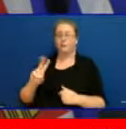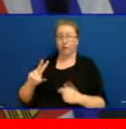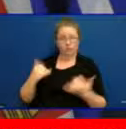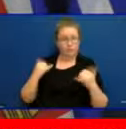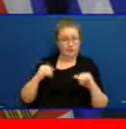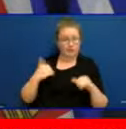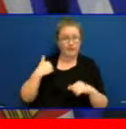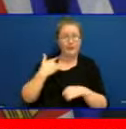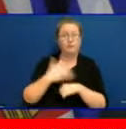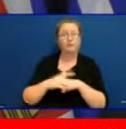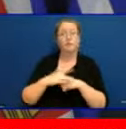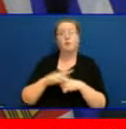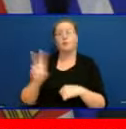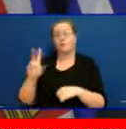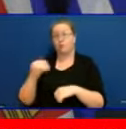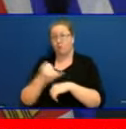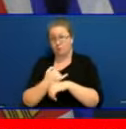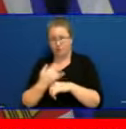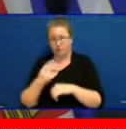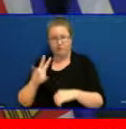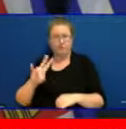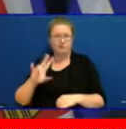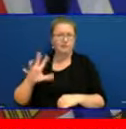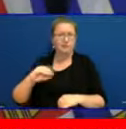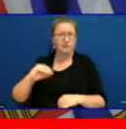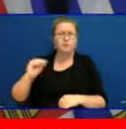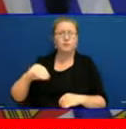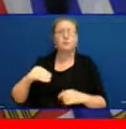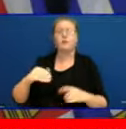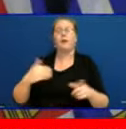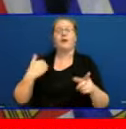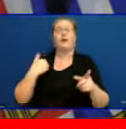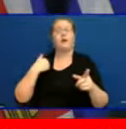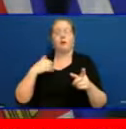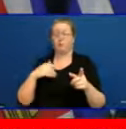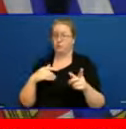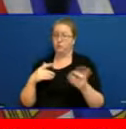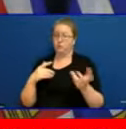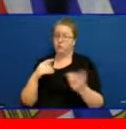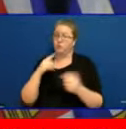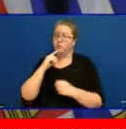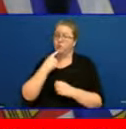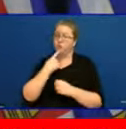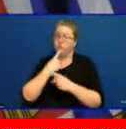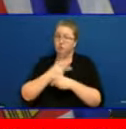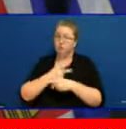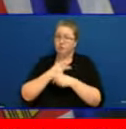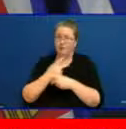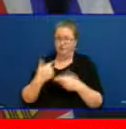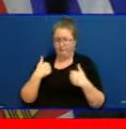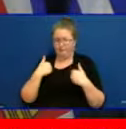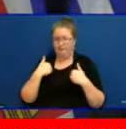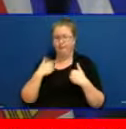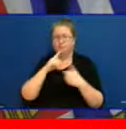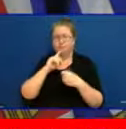Vancouver Coastal Health, and 175 in Vancouver Island Health, and indeed in critical care, a very